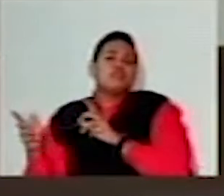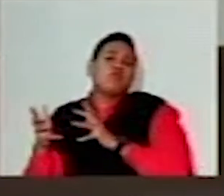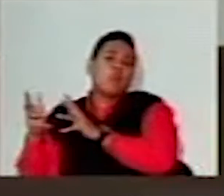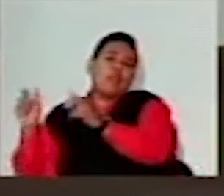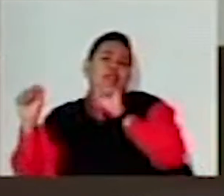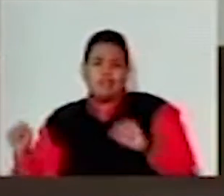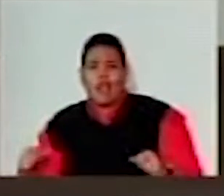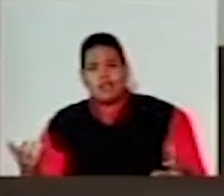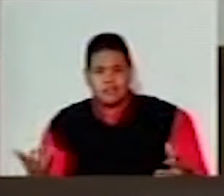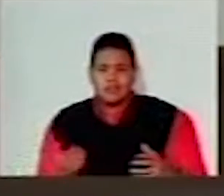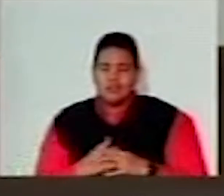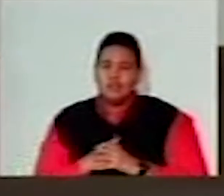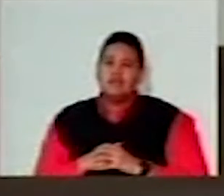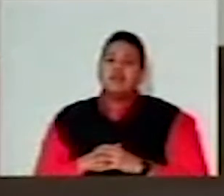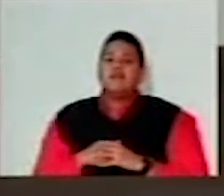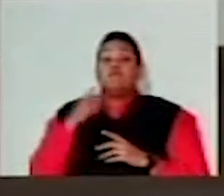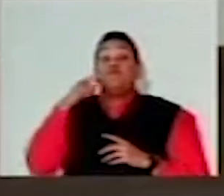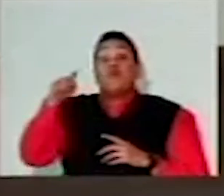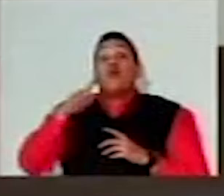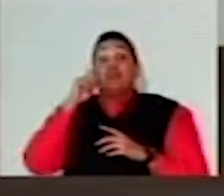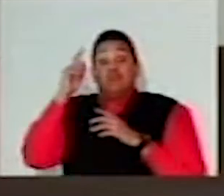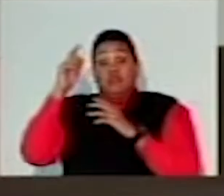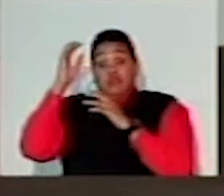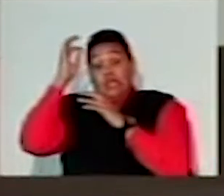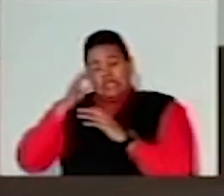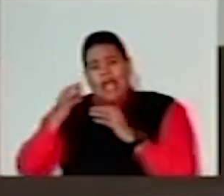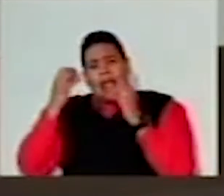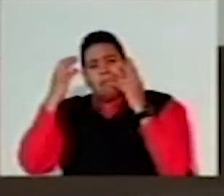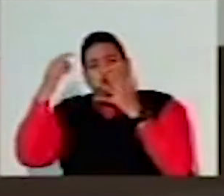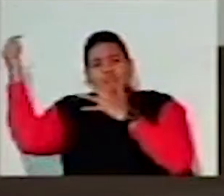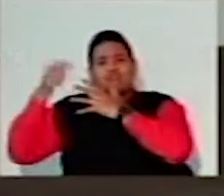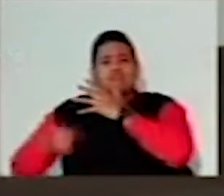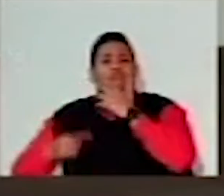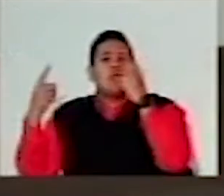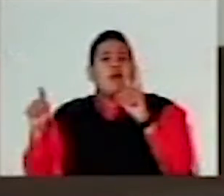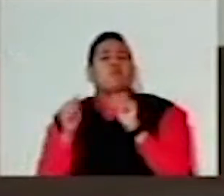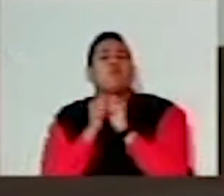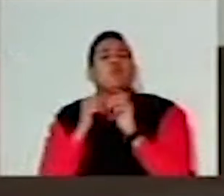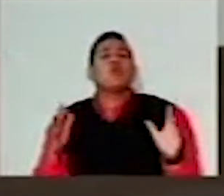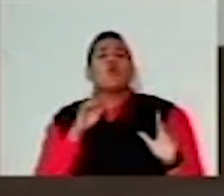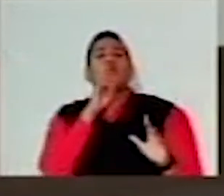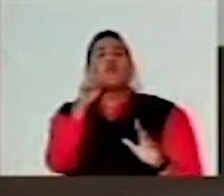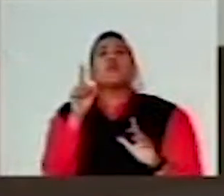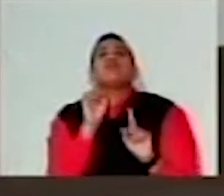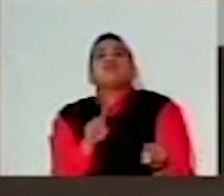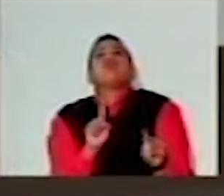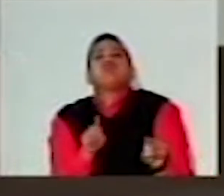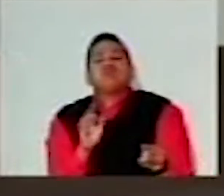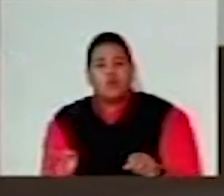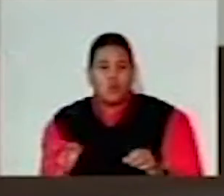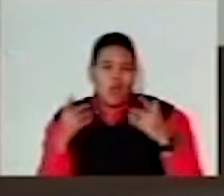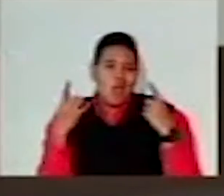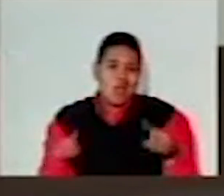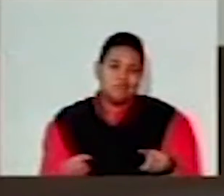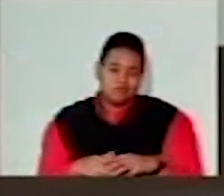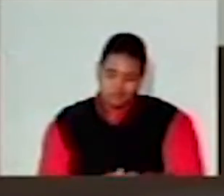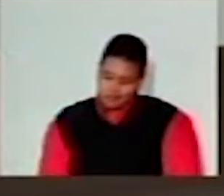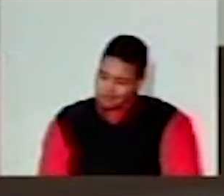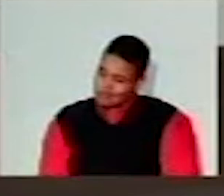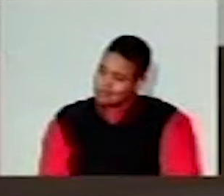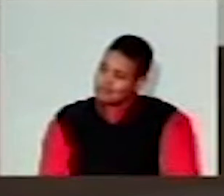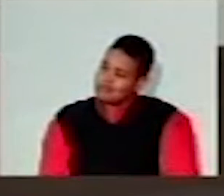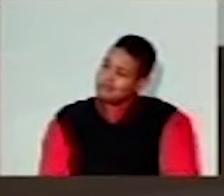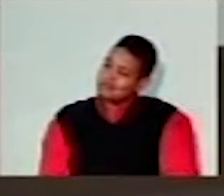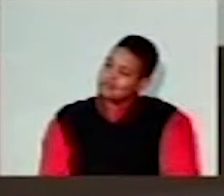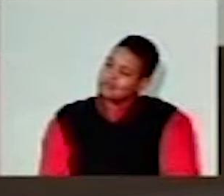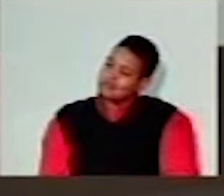alternative method hopefully will decide a number of cases without an actual trial. And indeed, Mr. Speaker, even